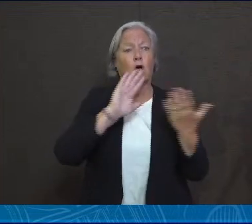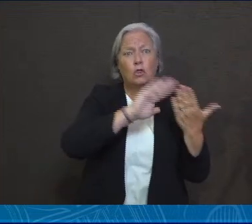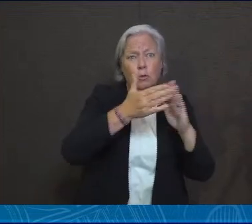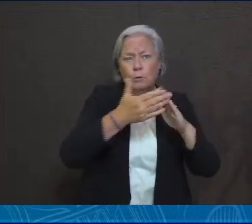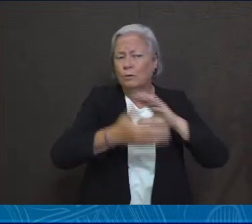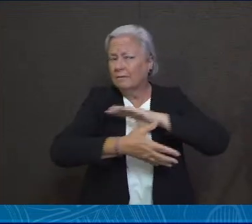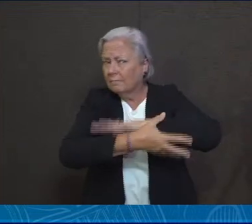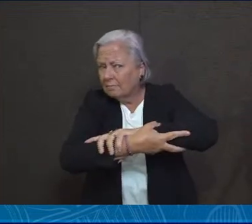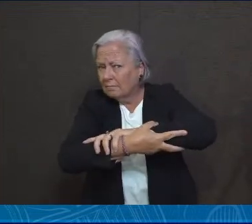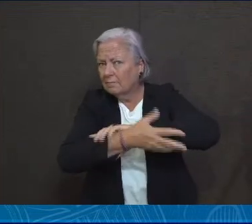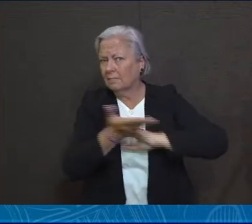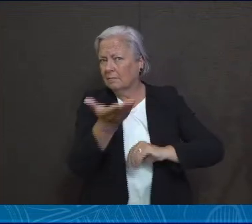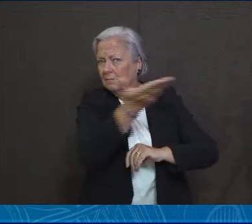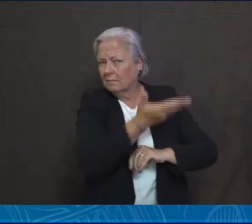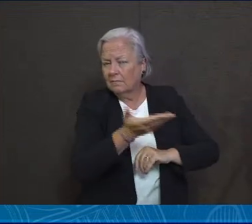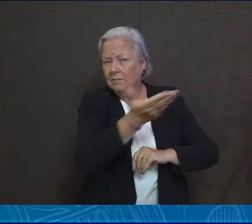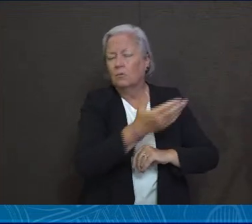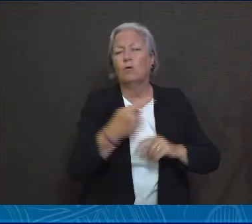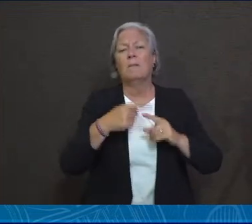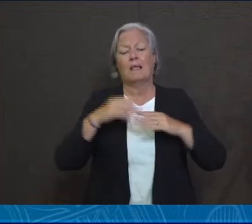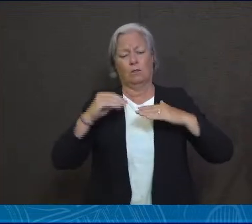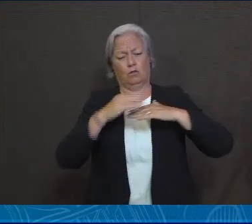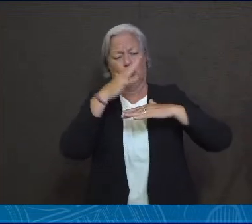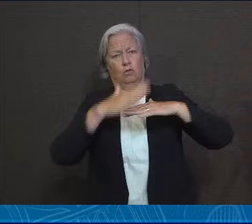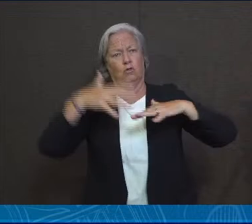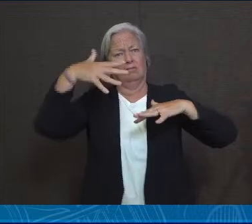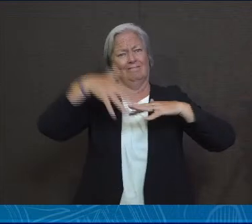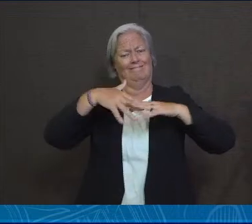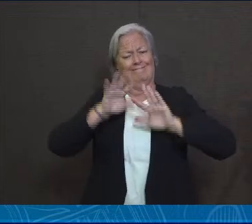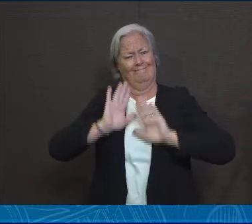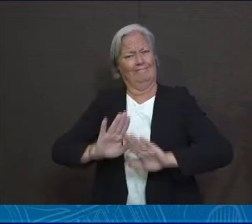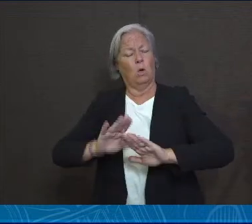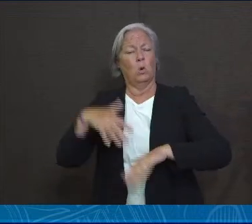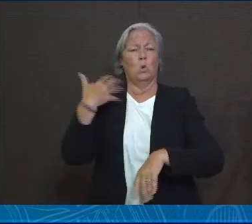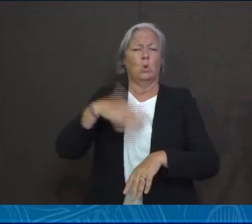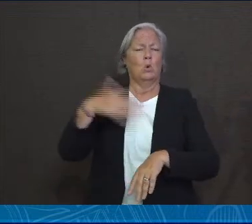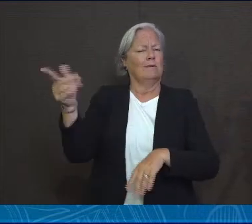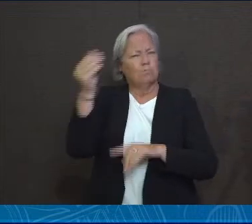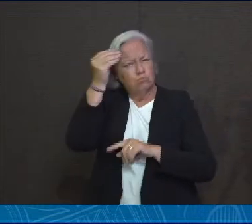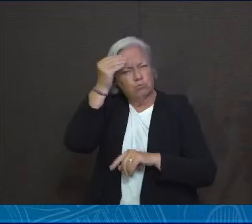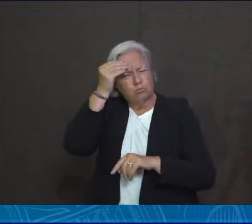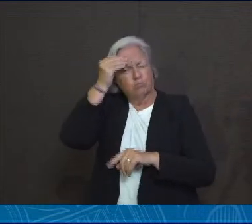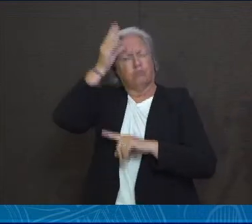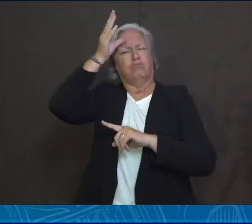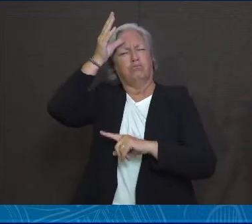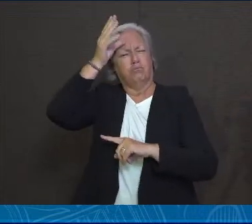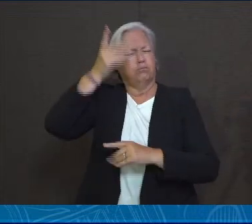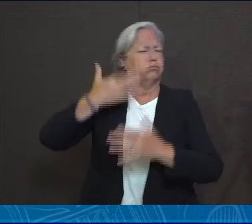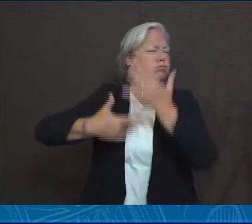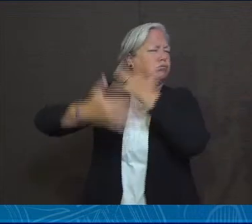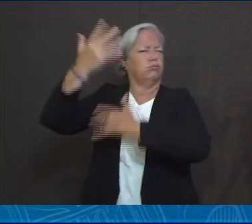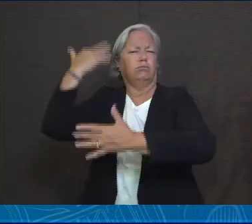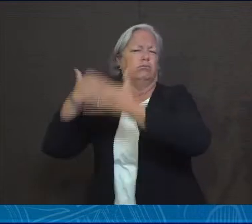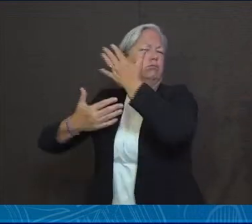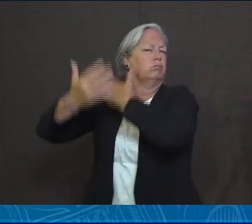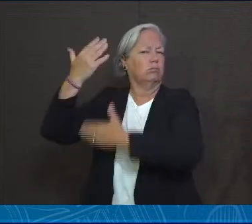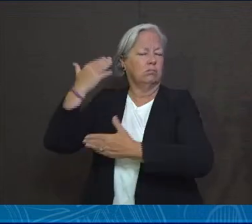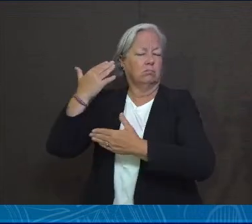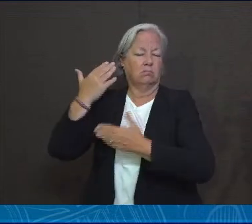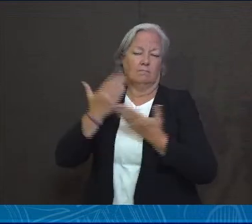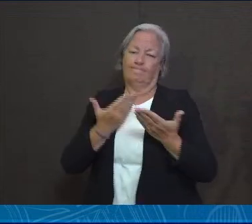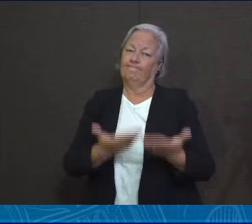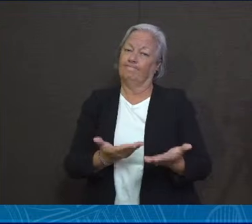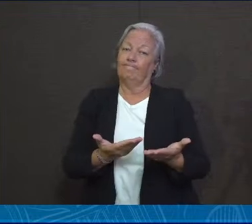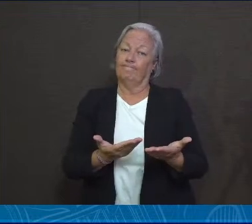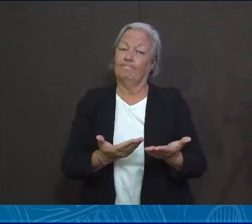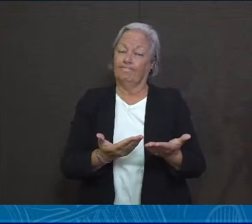the important role of indigenous knowledge came out as a very strong